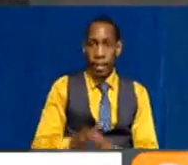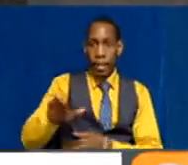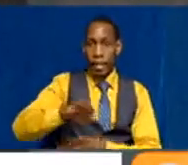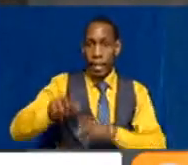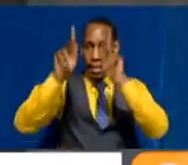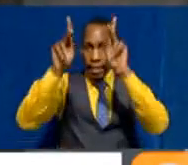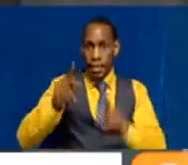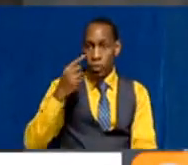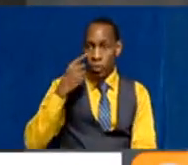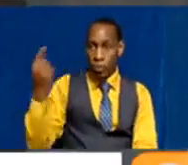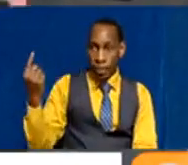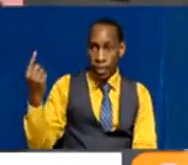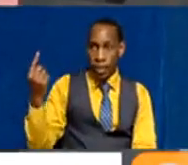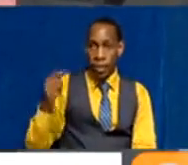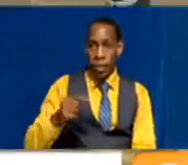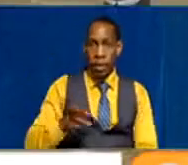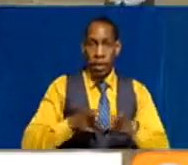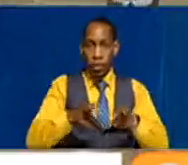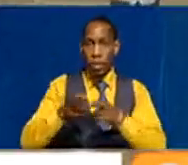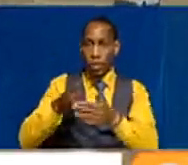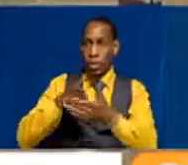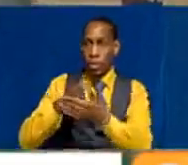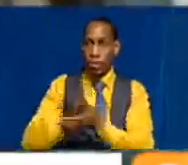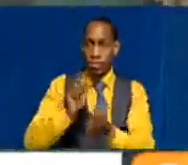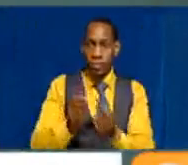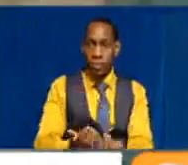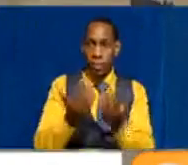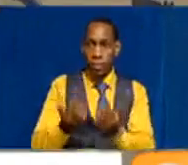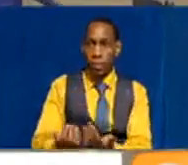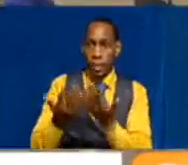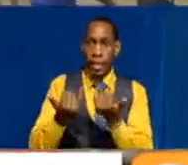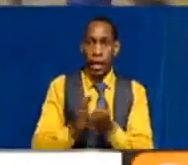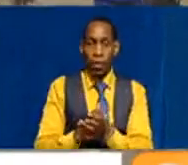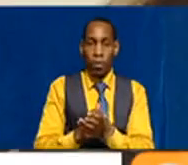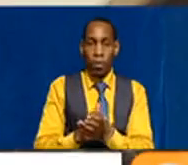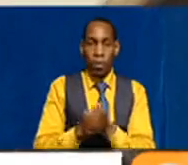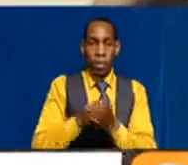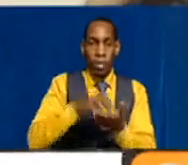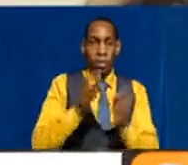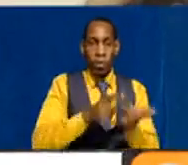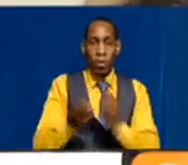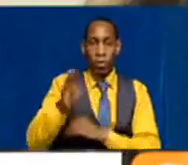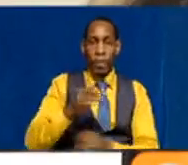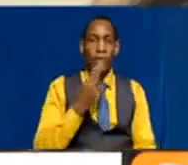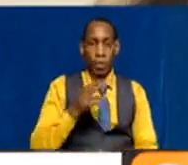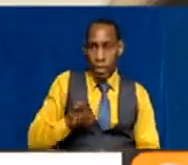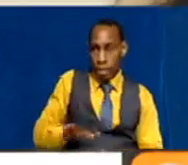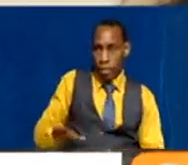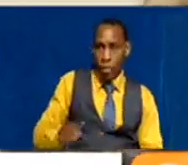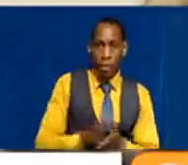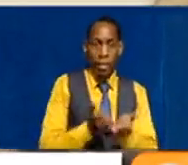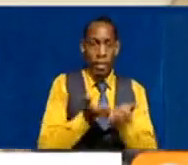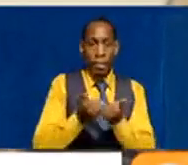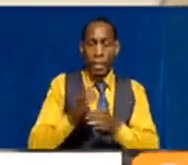Kisumu, where mobs barricaded roads and lit bonfires, general calm is returning. Early Tuesday morning, business